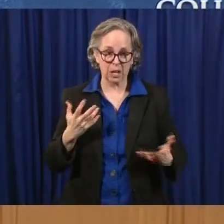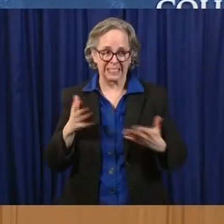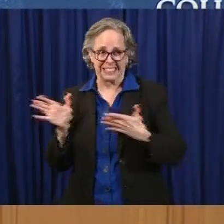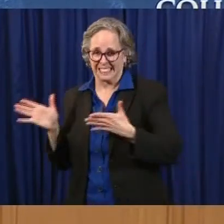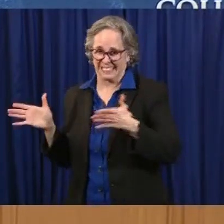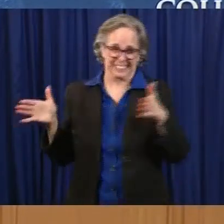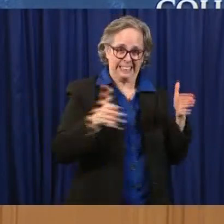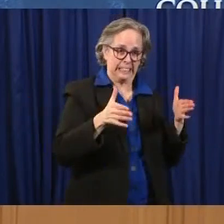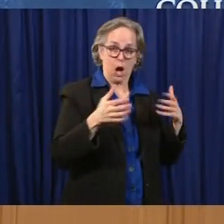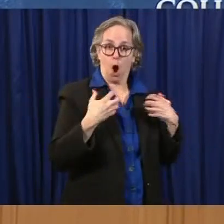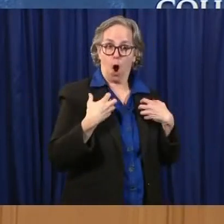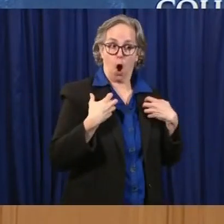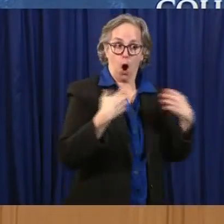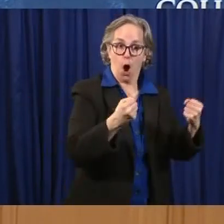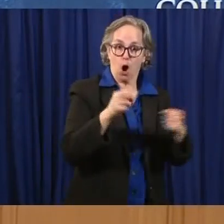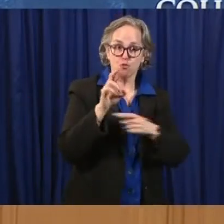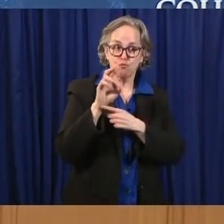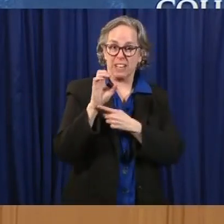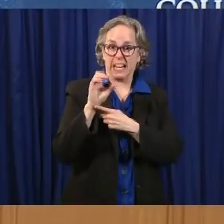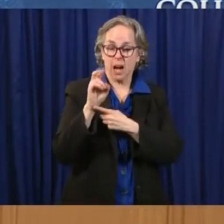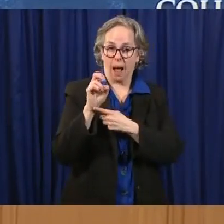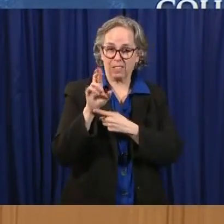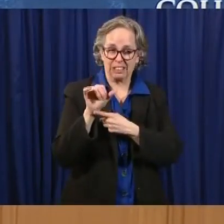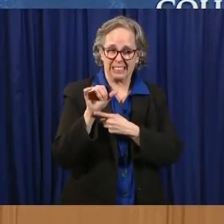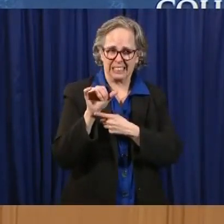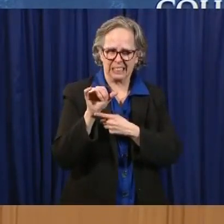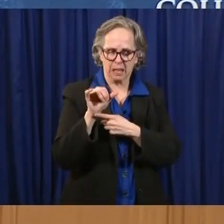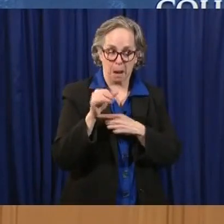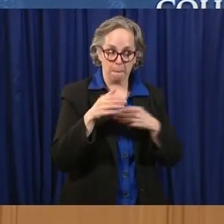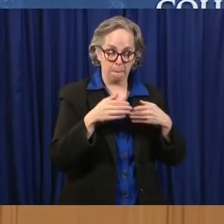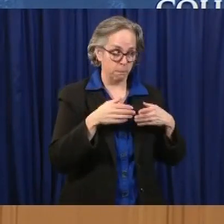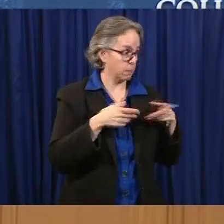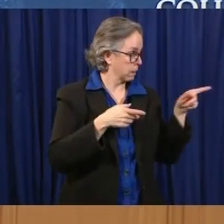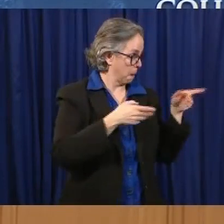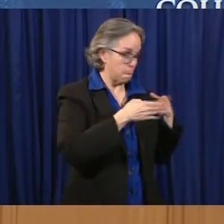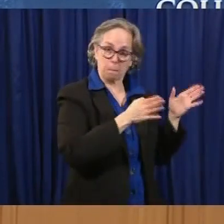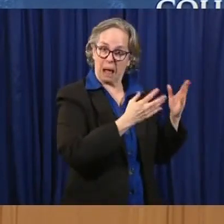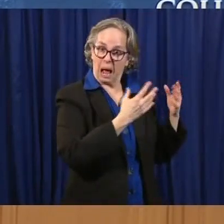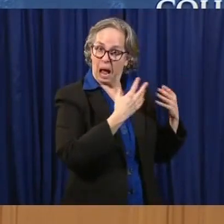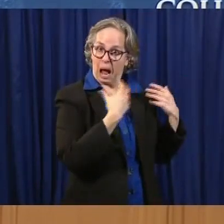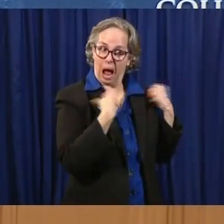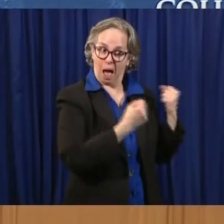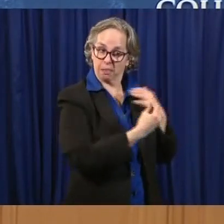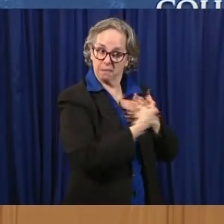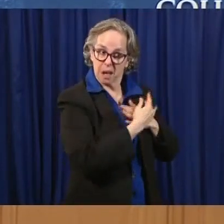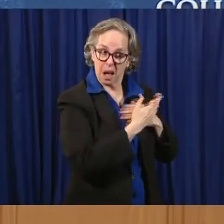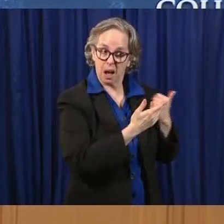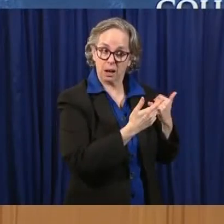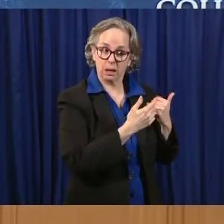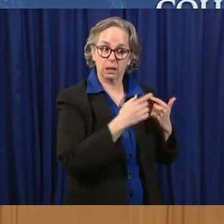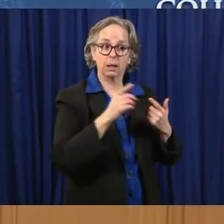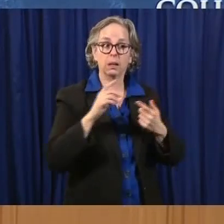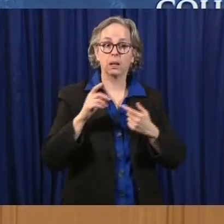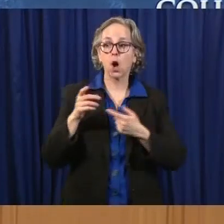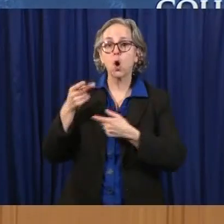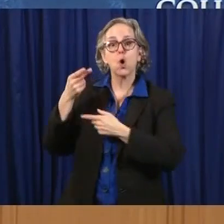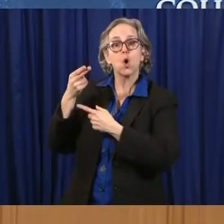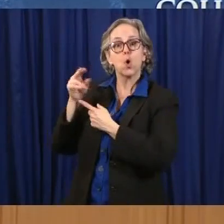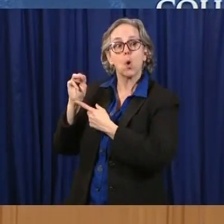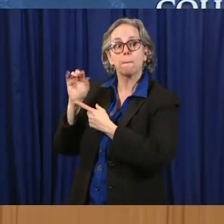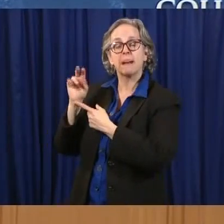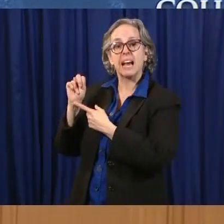health crisis. There's going to also be a human service crisis and then